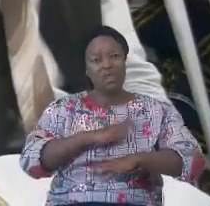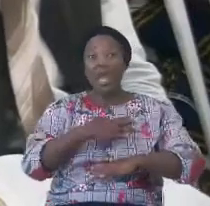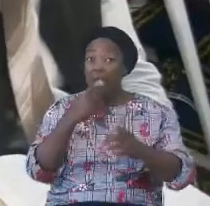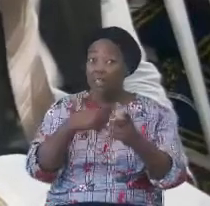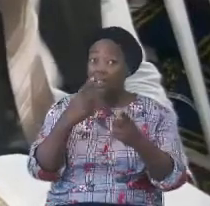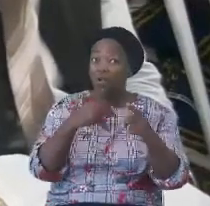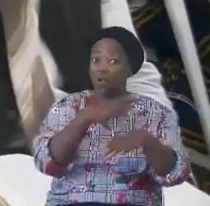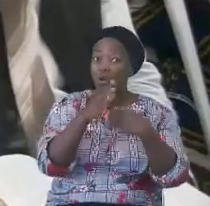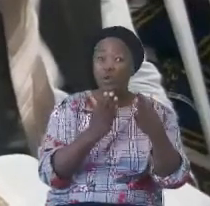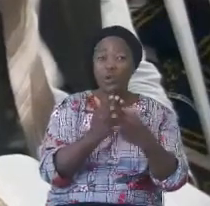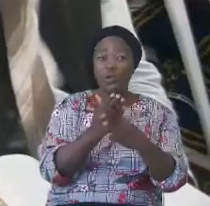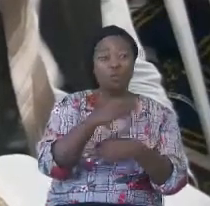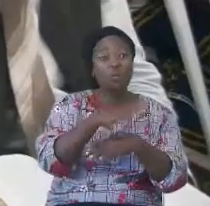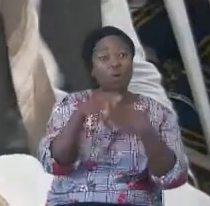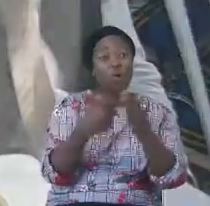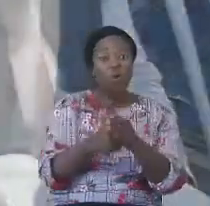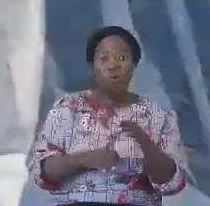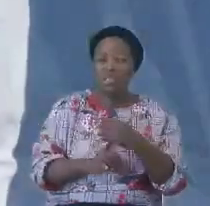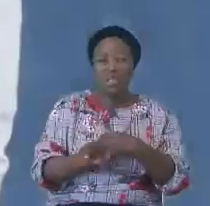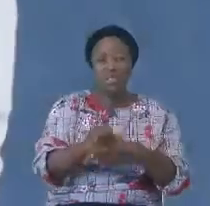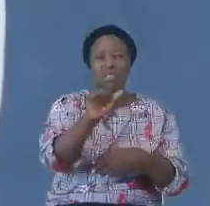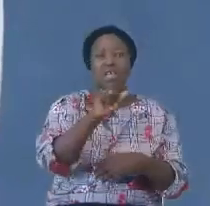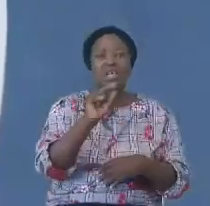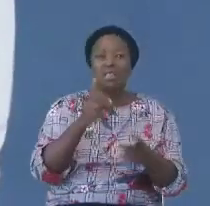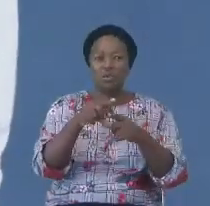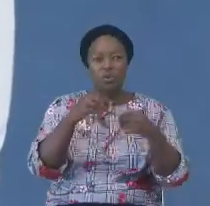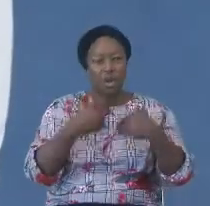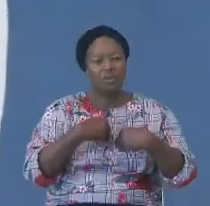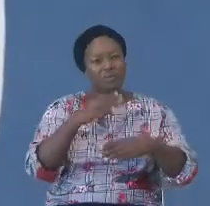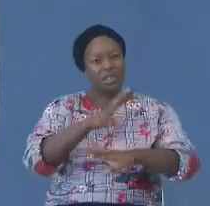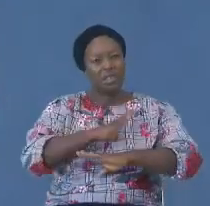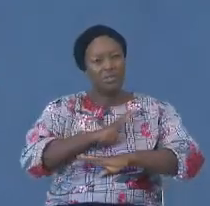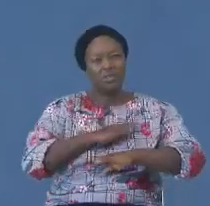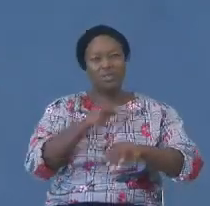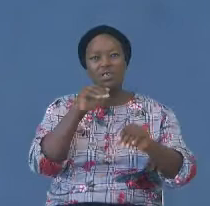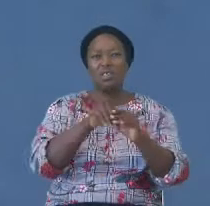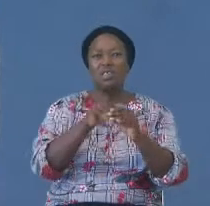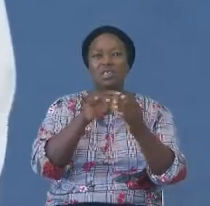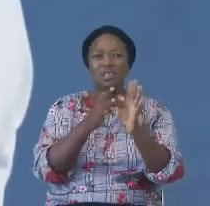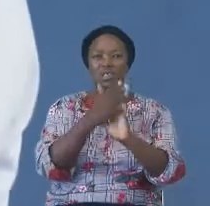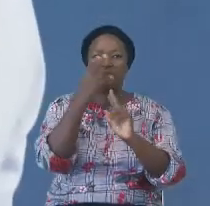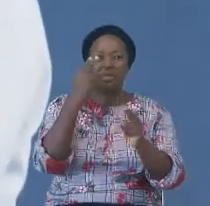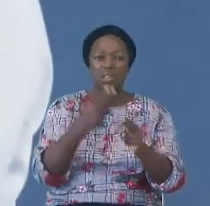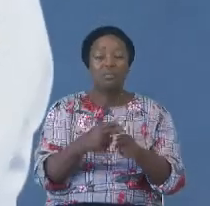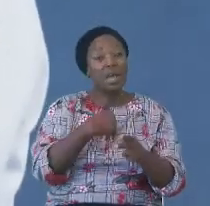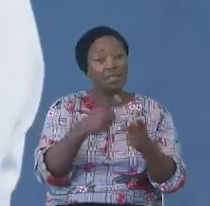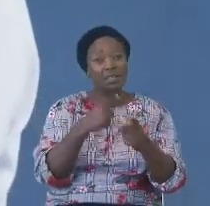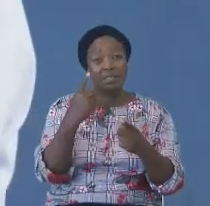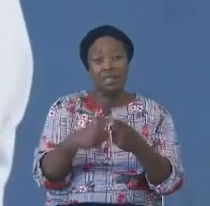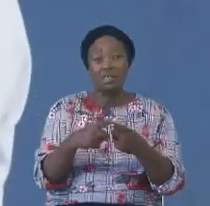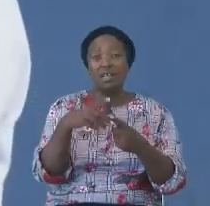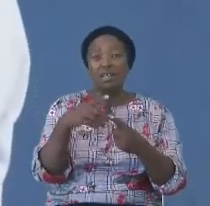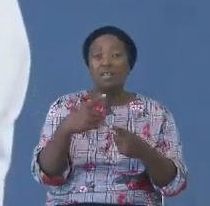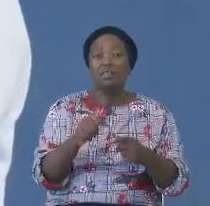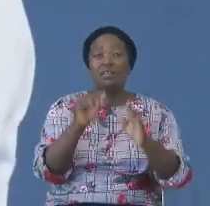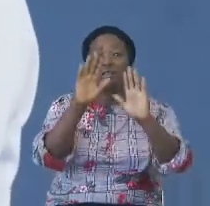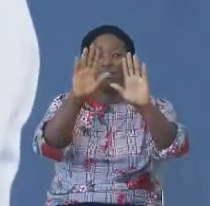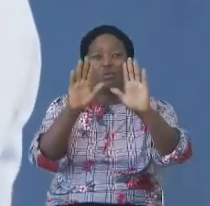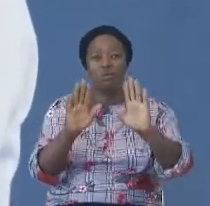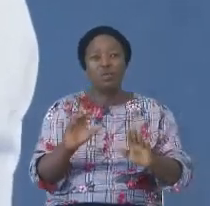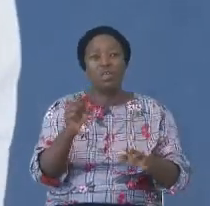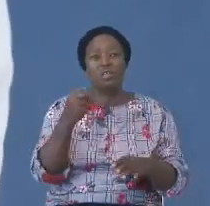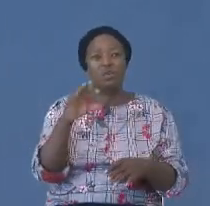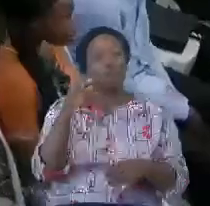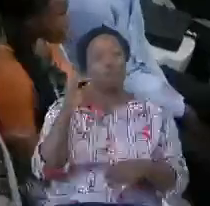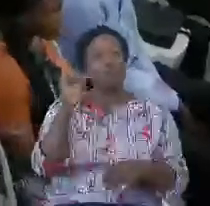now satisfaction, and then all through all eternity you'll have satisfaction in